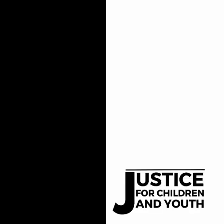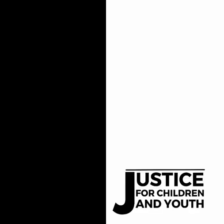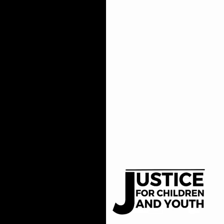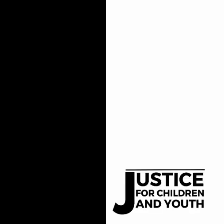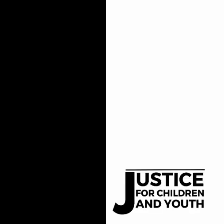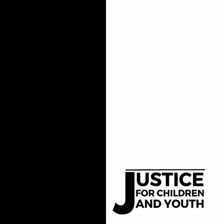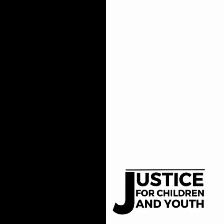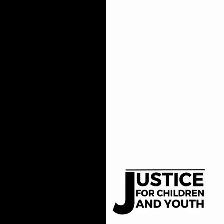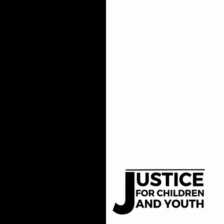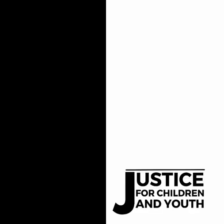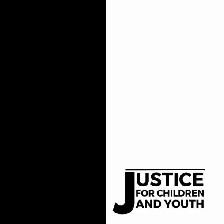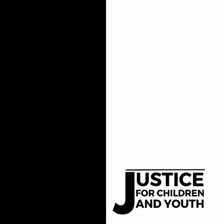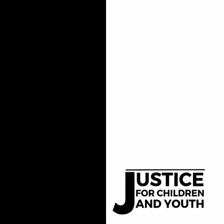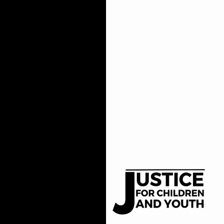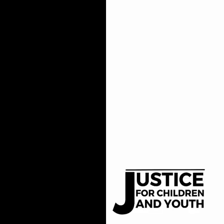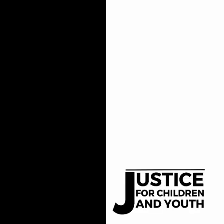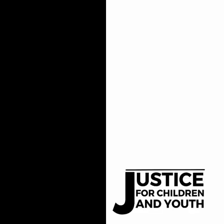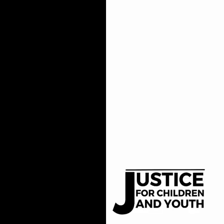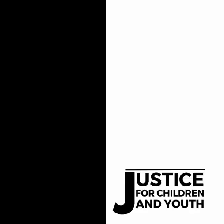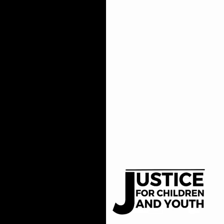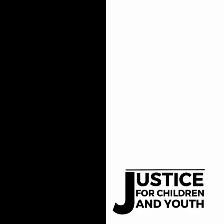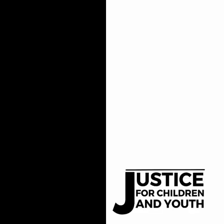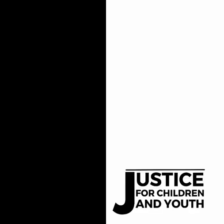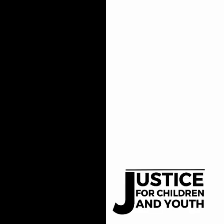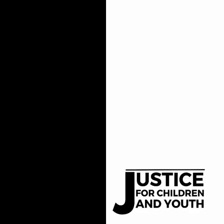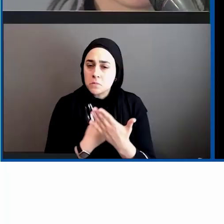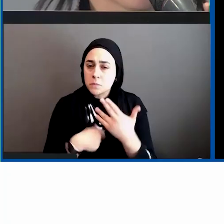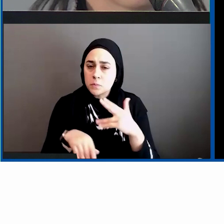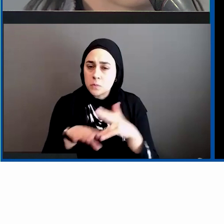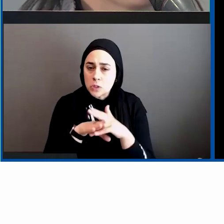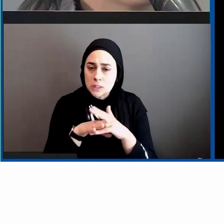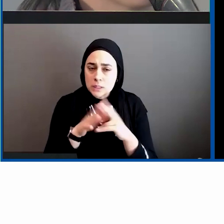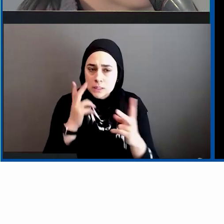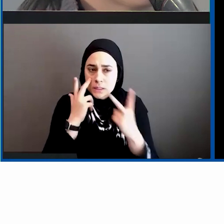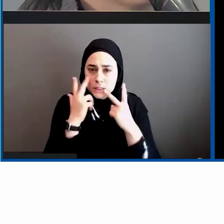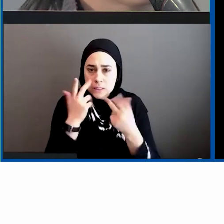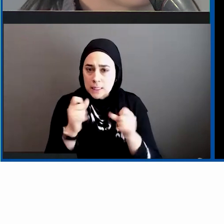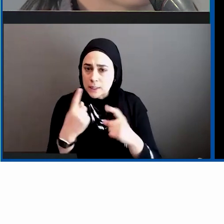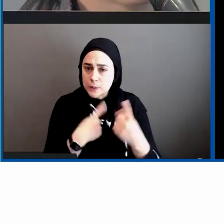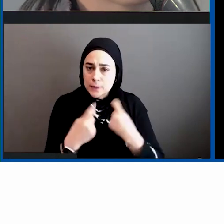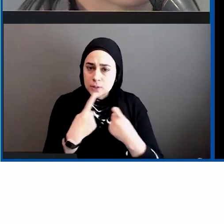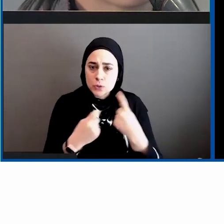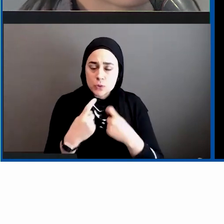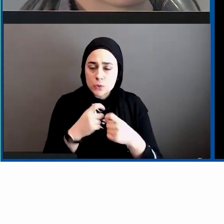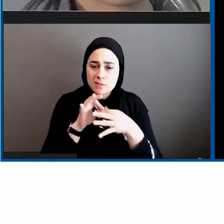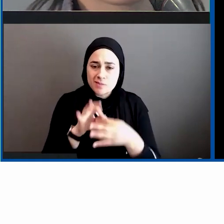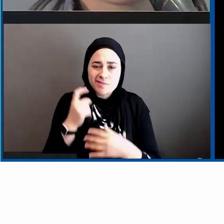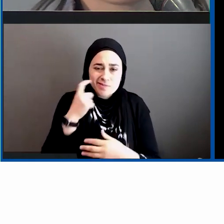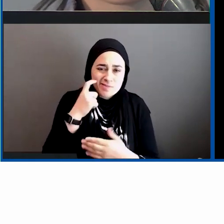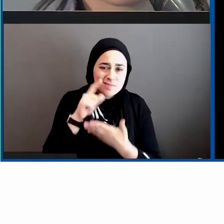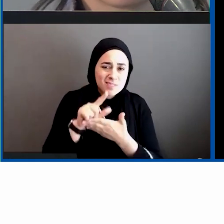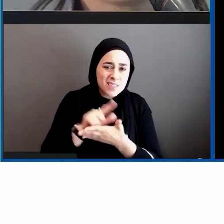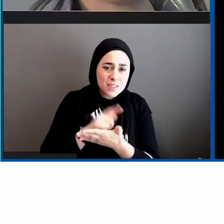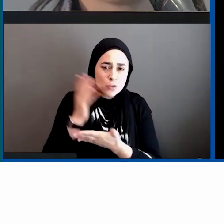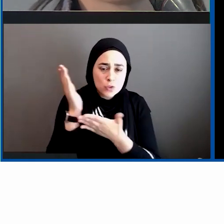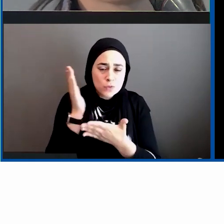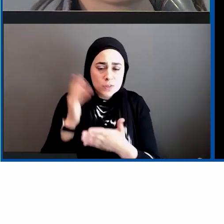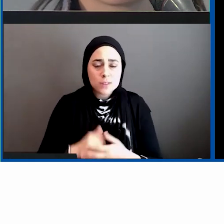Okay, I'm going to take a really quick Q&A break if you have any questions about kind of those legal